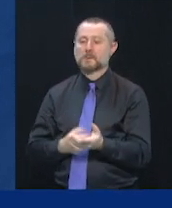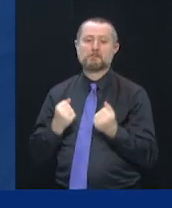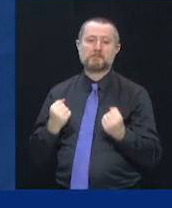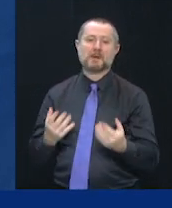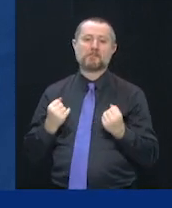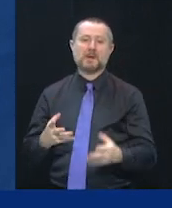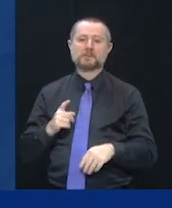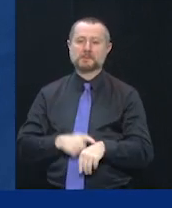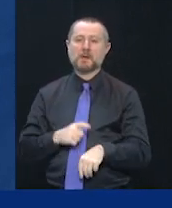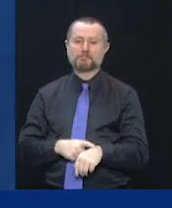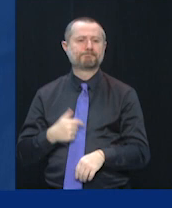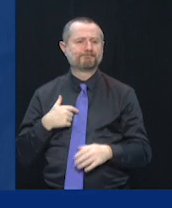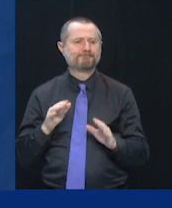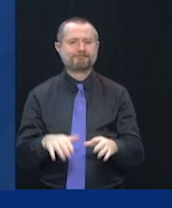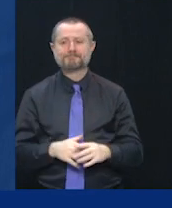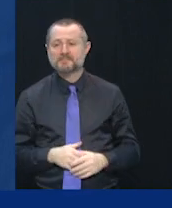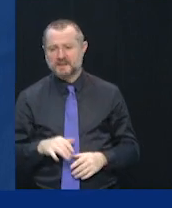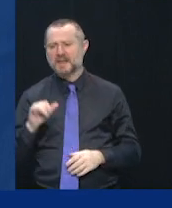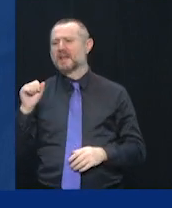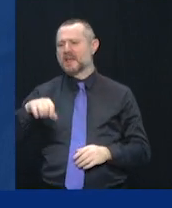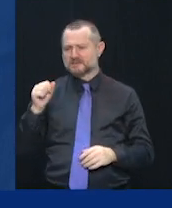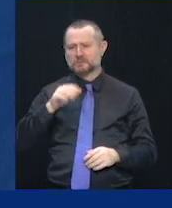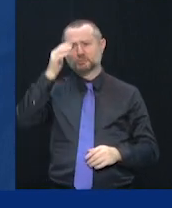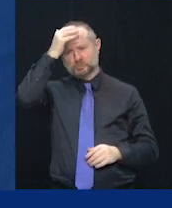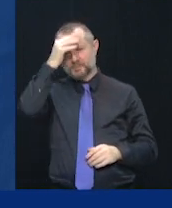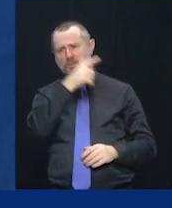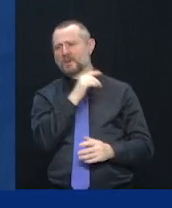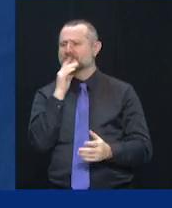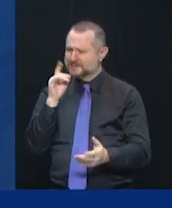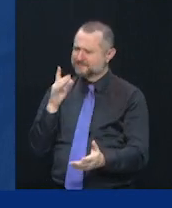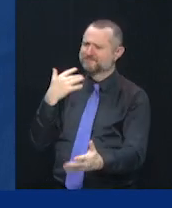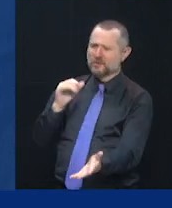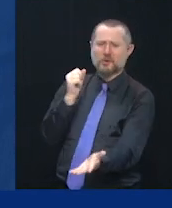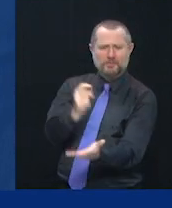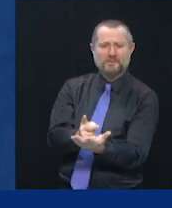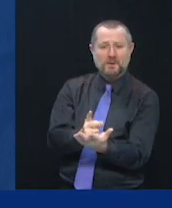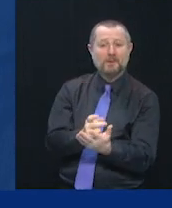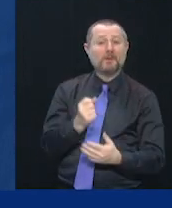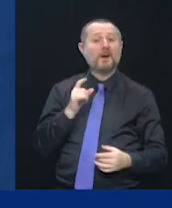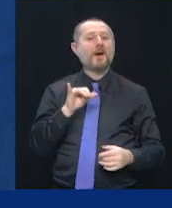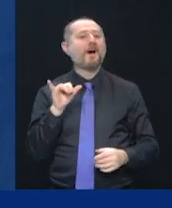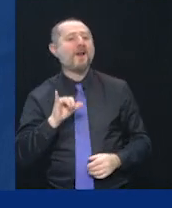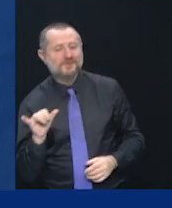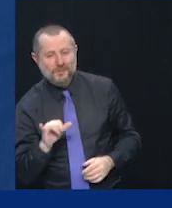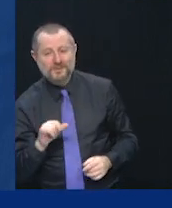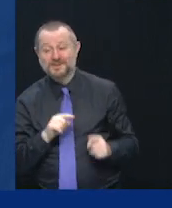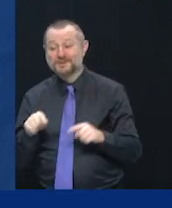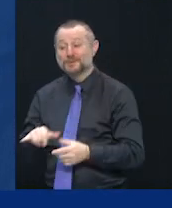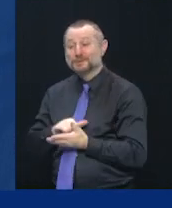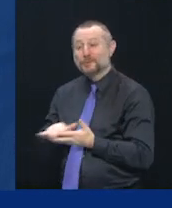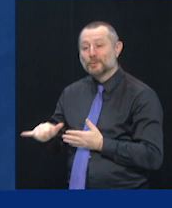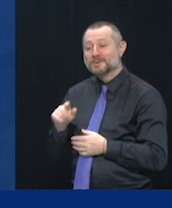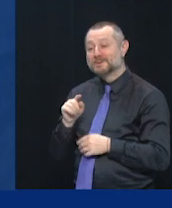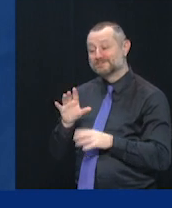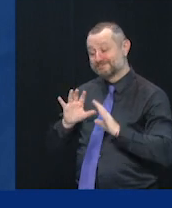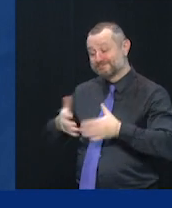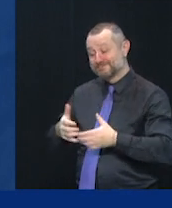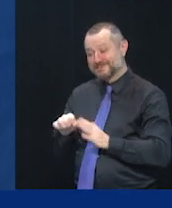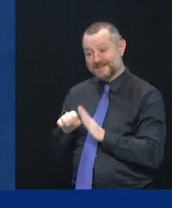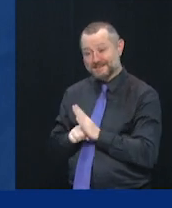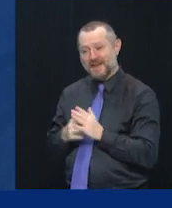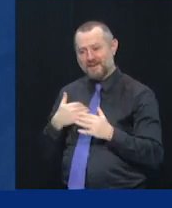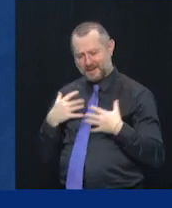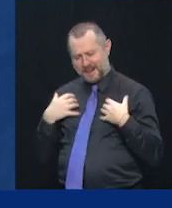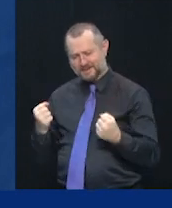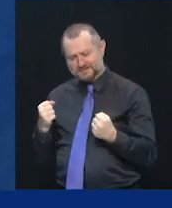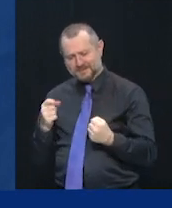Yes, it was approved by the Trump administration. It was also approved by the New York State Department of Health